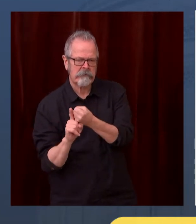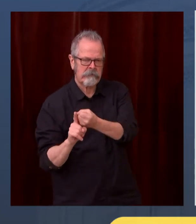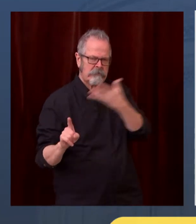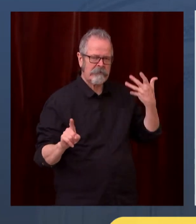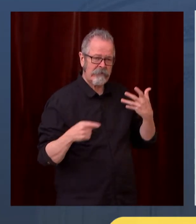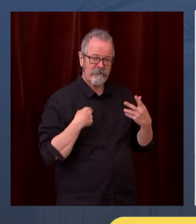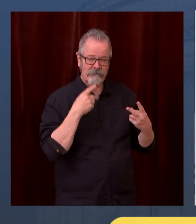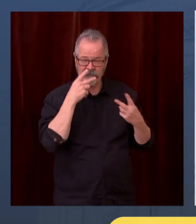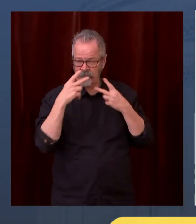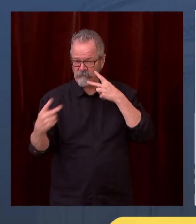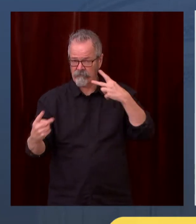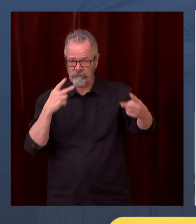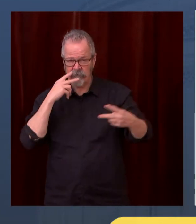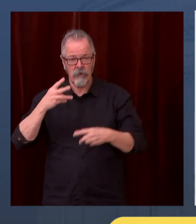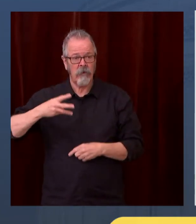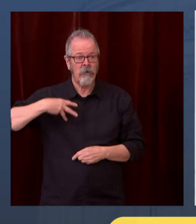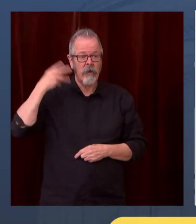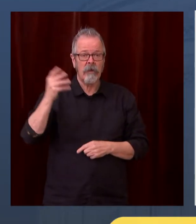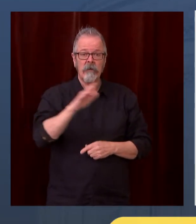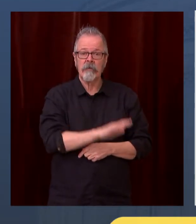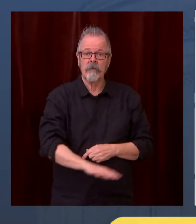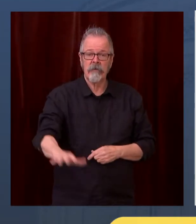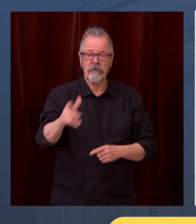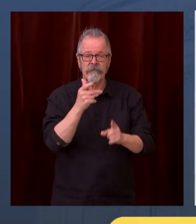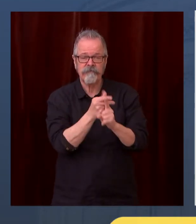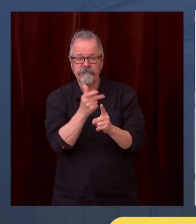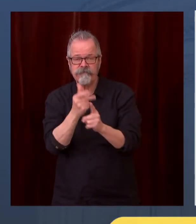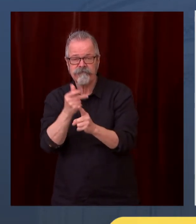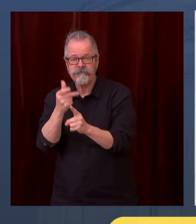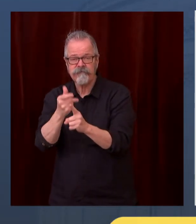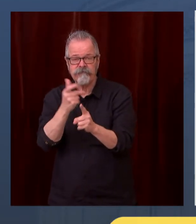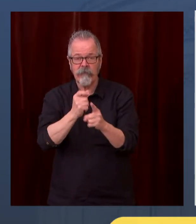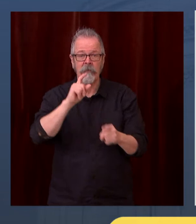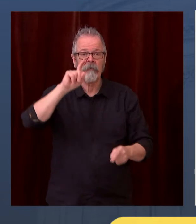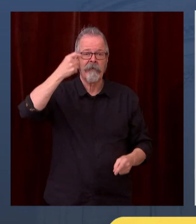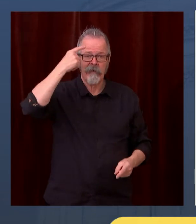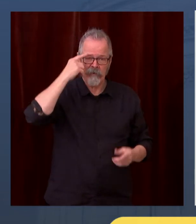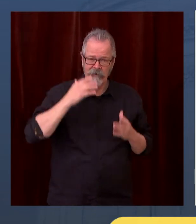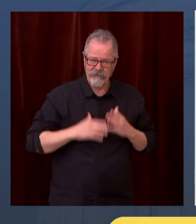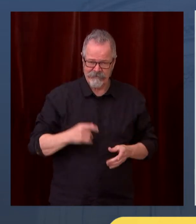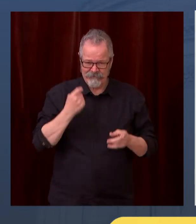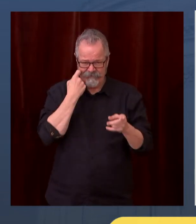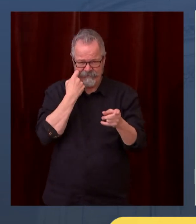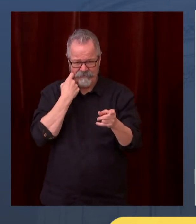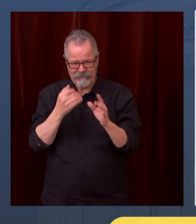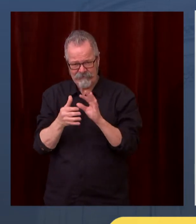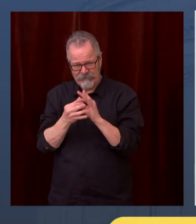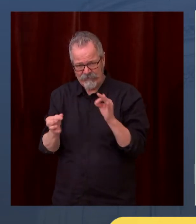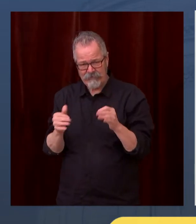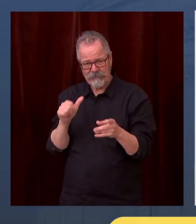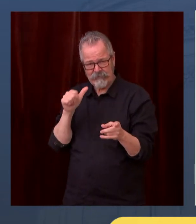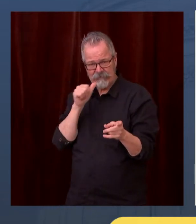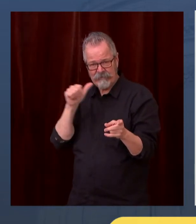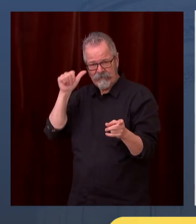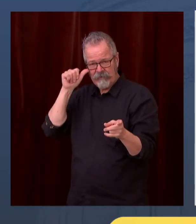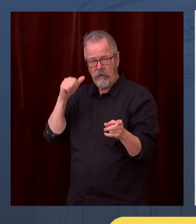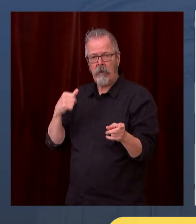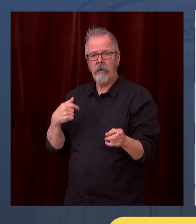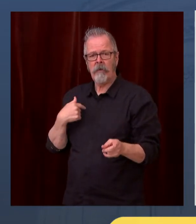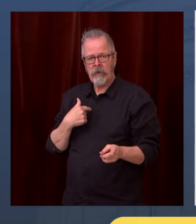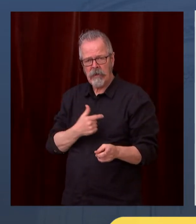state of Washington. As the governor mentioned, as of yesterday, we have vaccinated